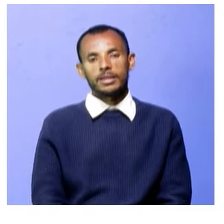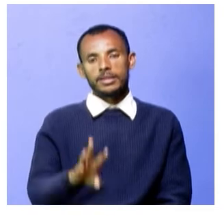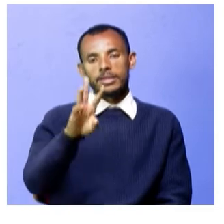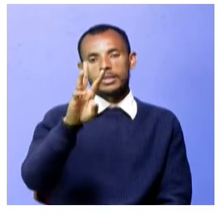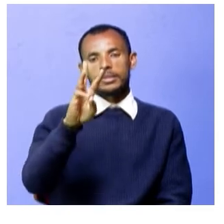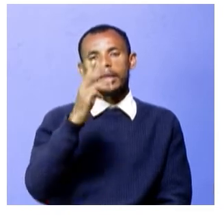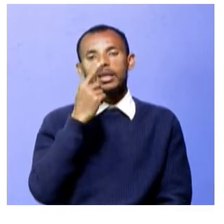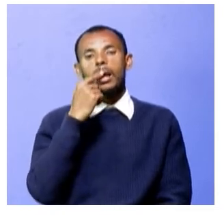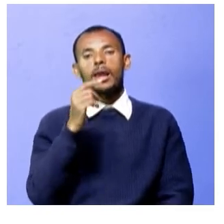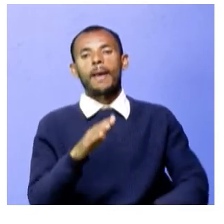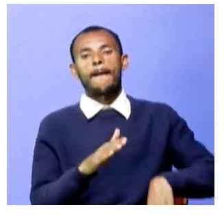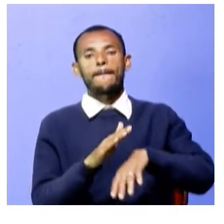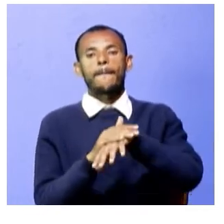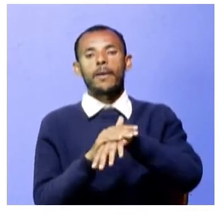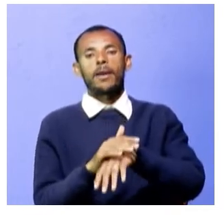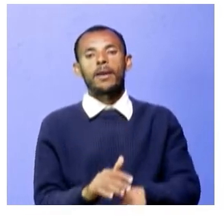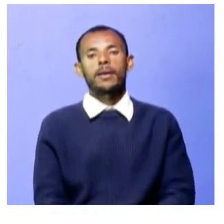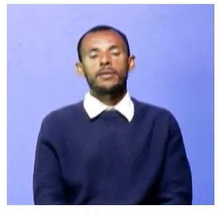6 red balls,